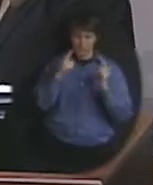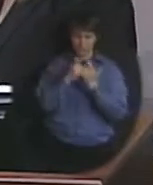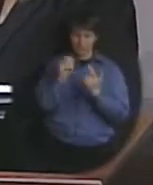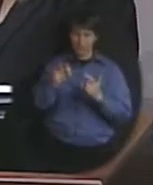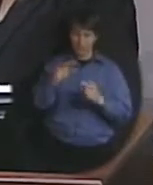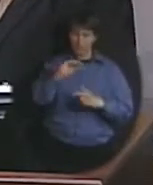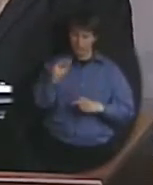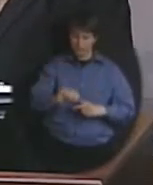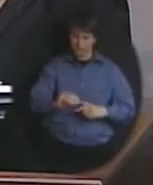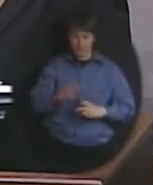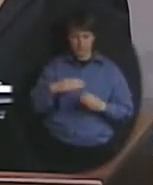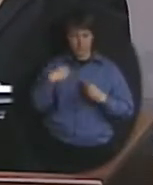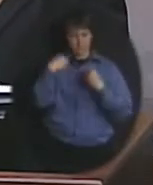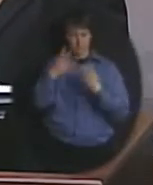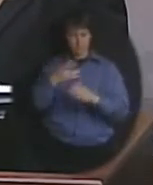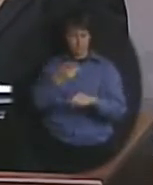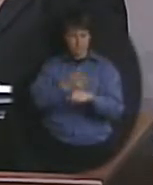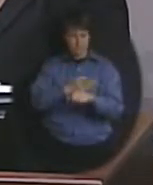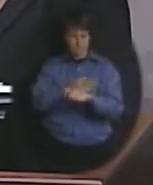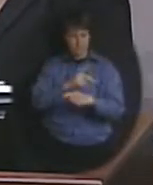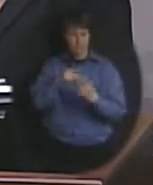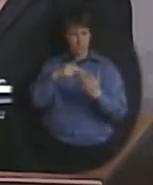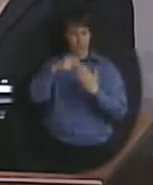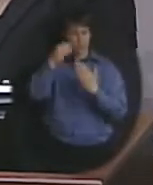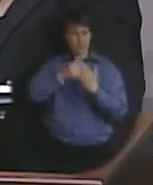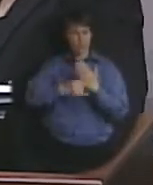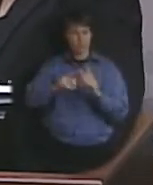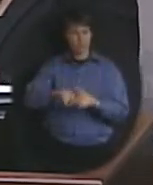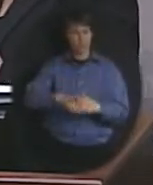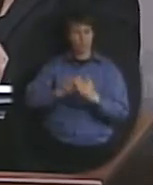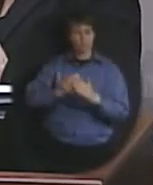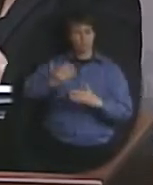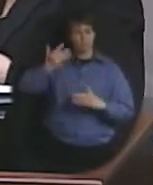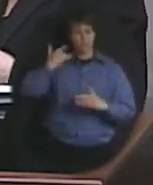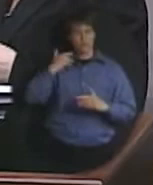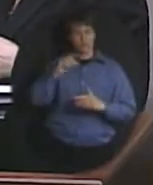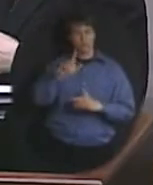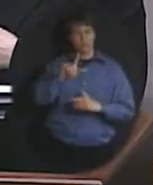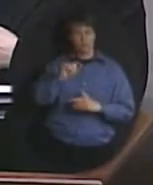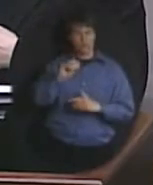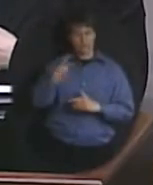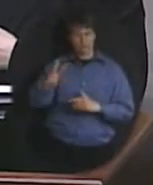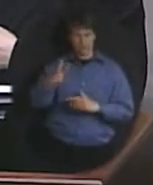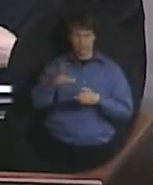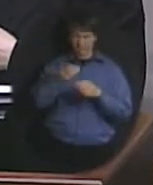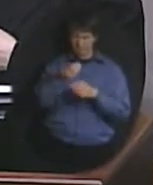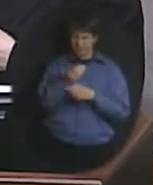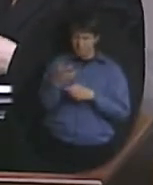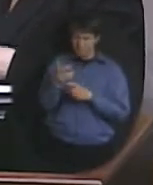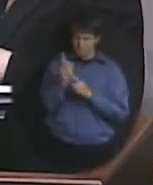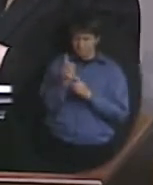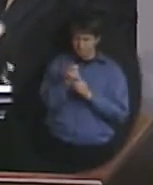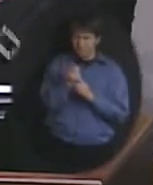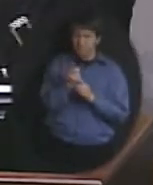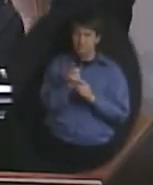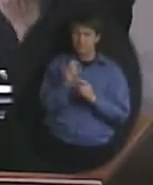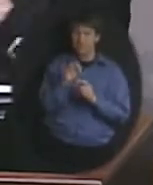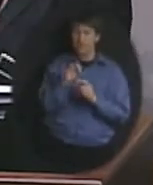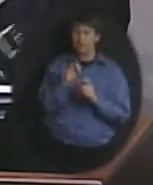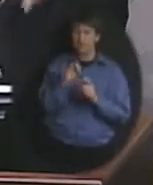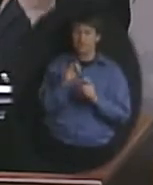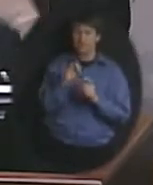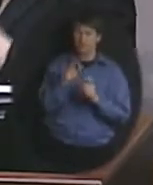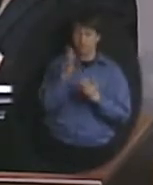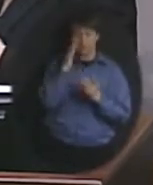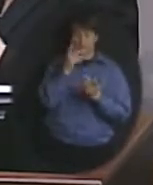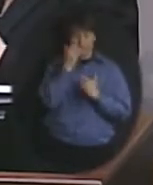of history about a project that started back in 2006, I'm going to show you just a few moments of a larger video.